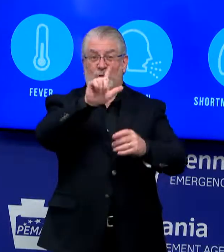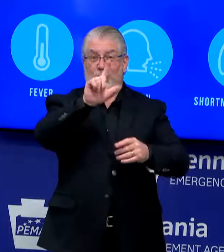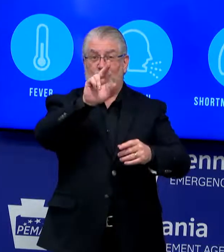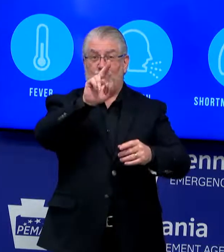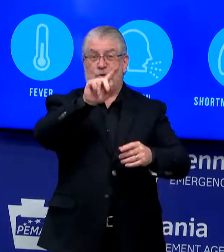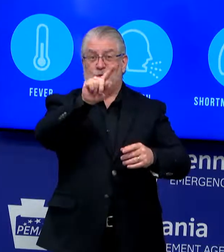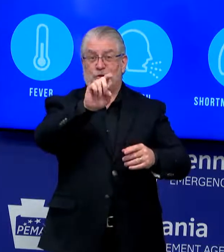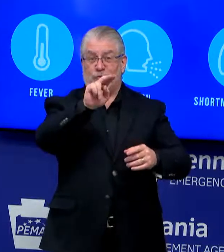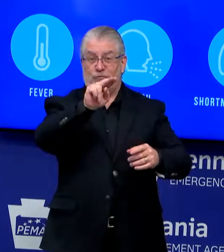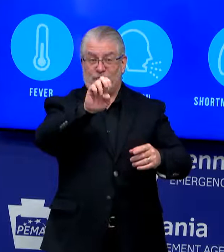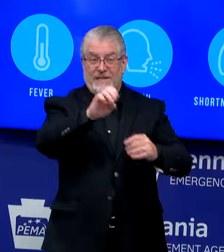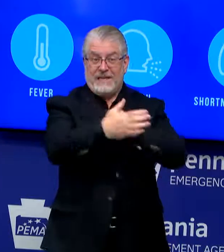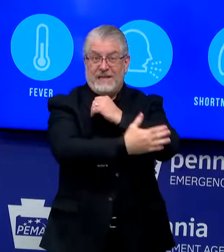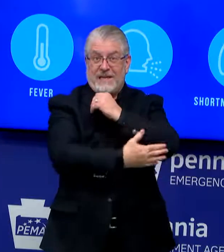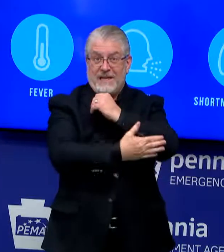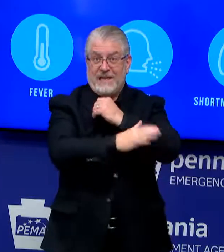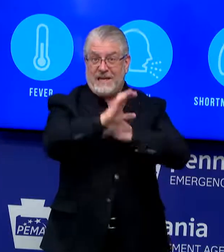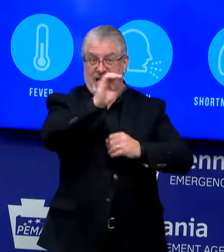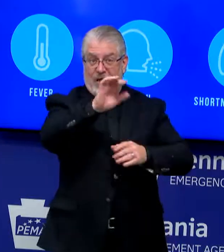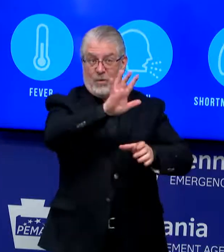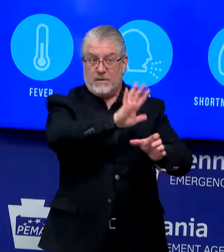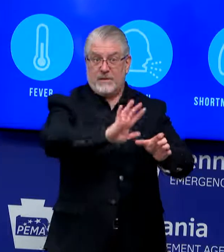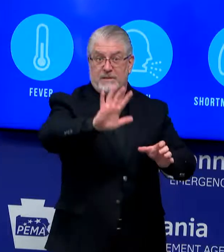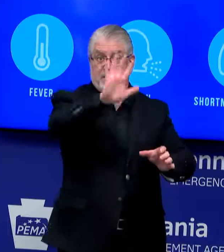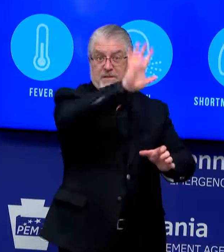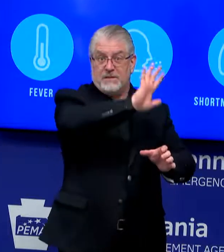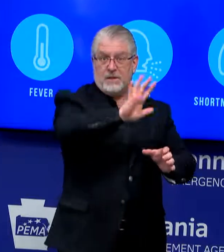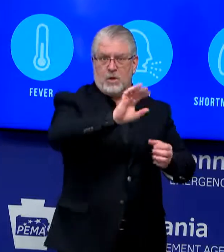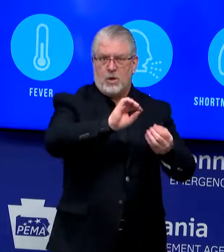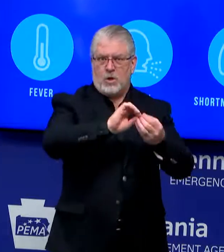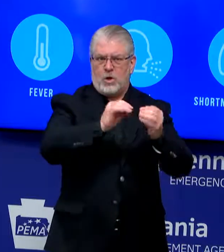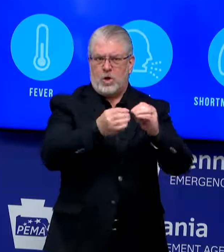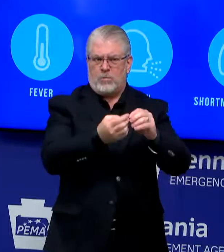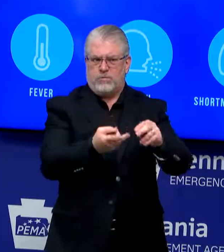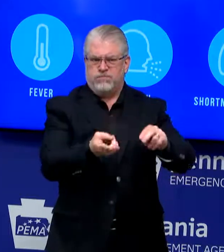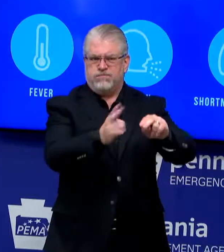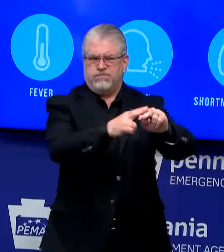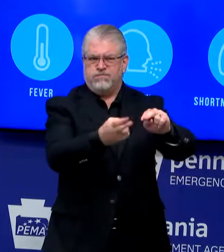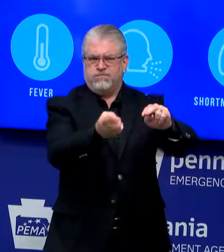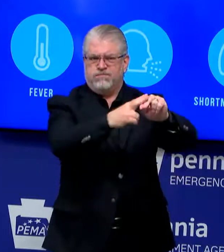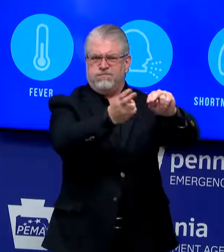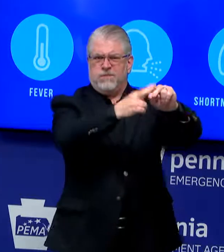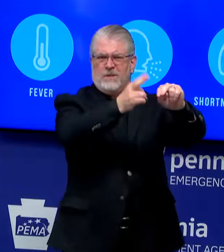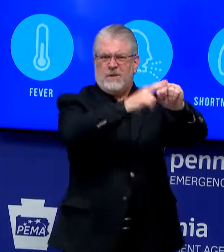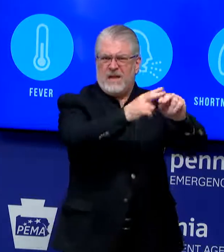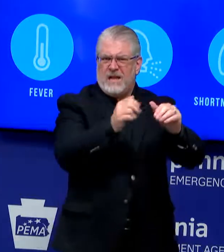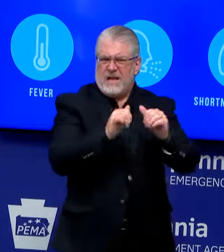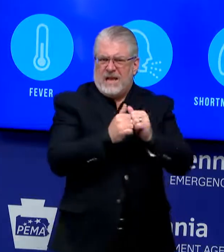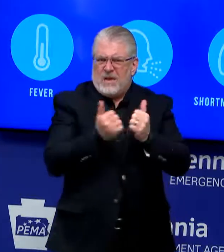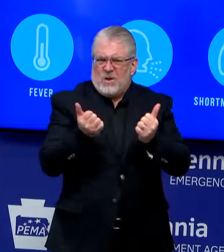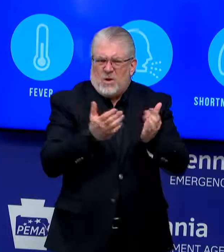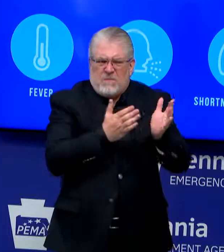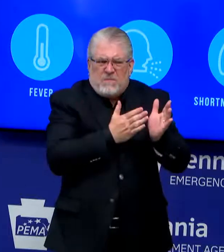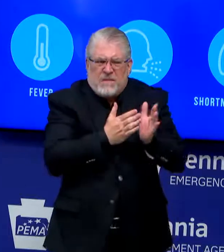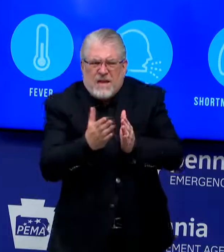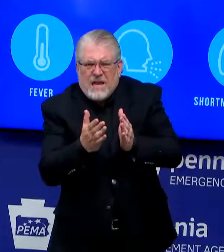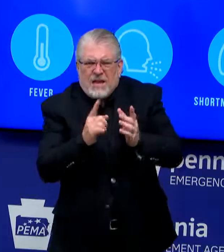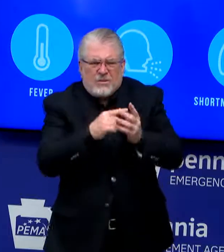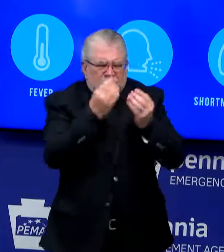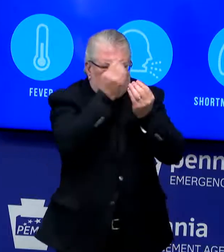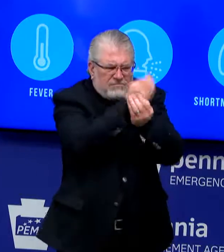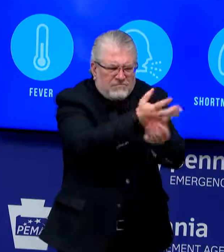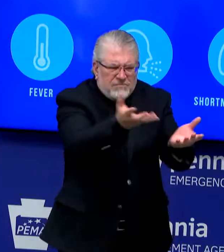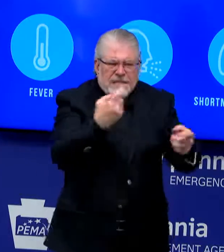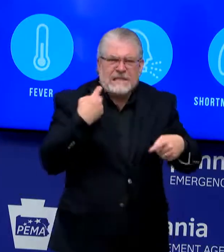continue to reach the Hispanic community? And then also in terms, are you looking at potentially temporary